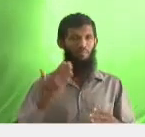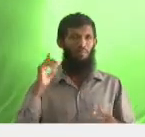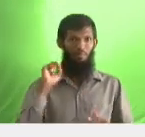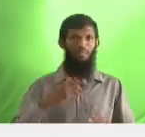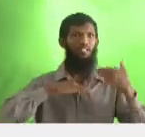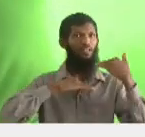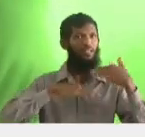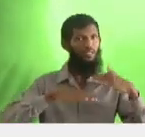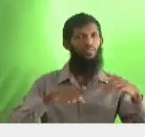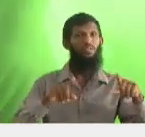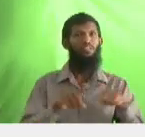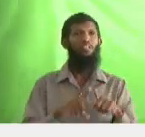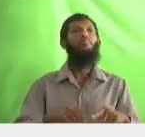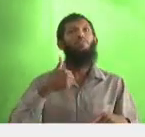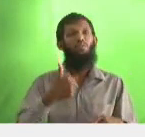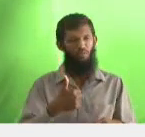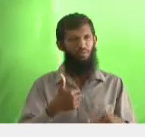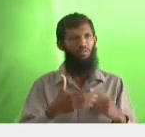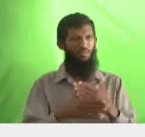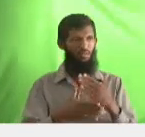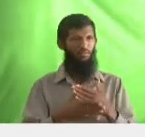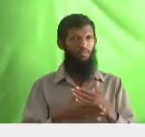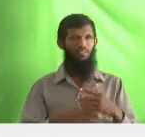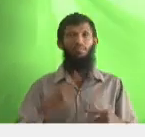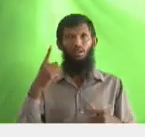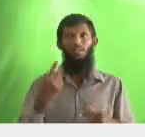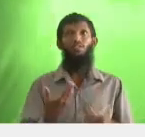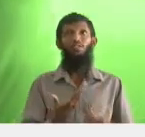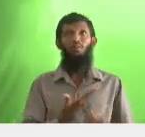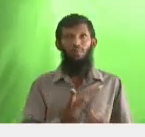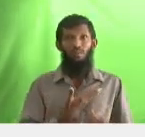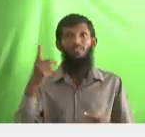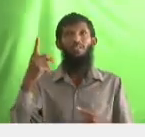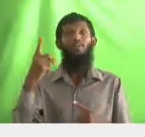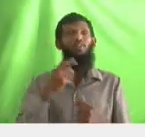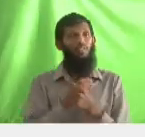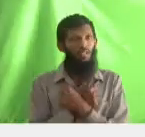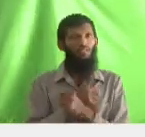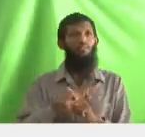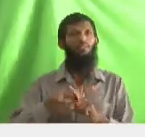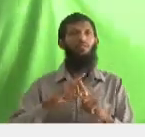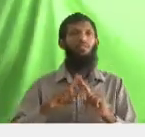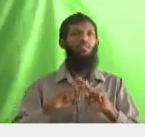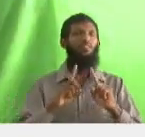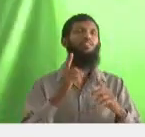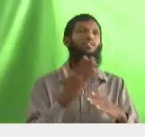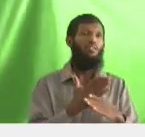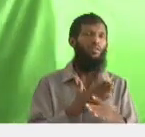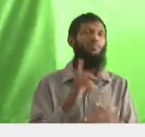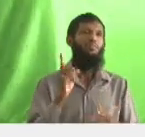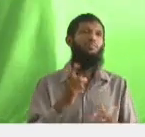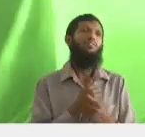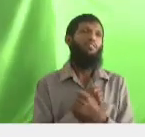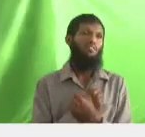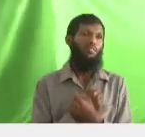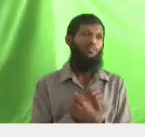only to that which is permissible, that which will please the Almighty. Remember, my brothers and sisters, when Allah gives you,